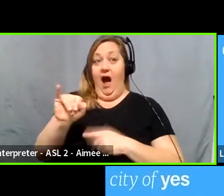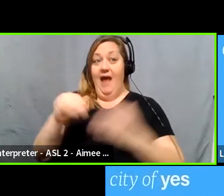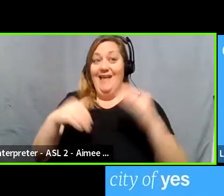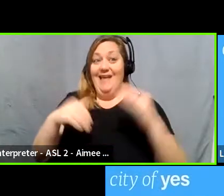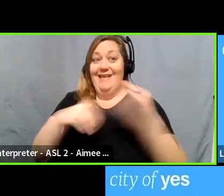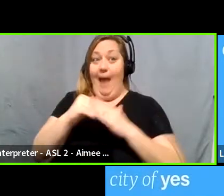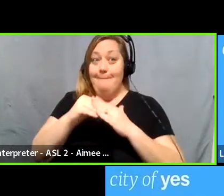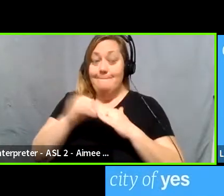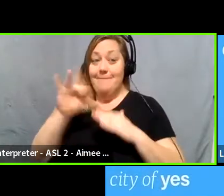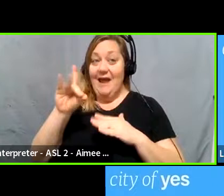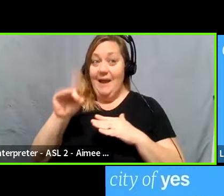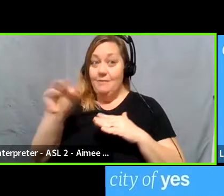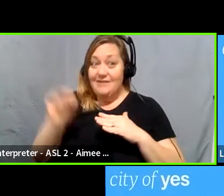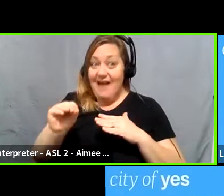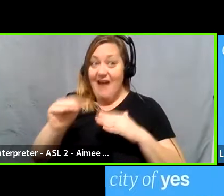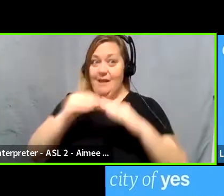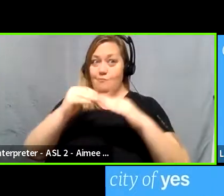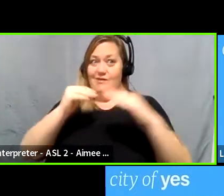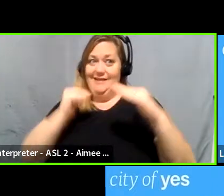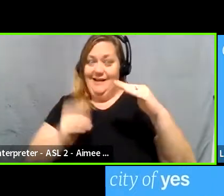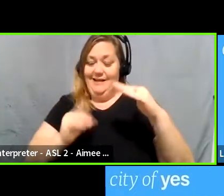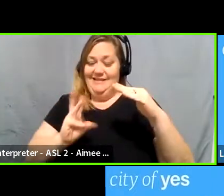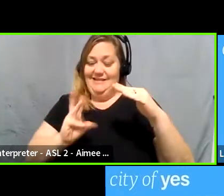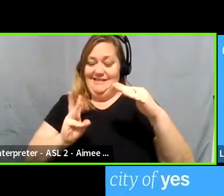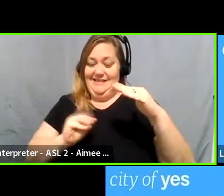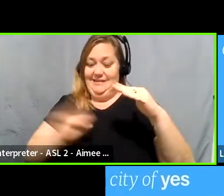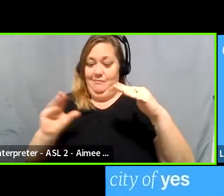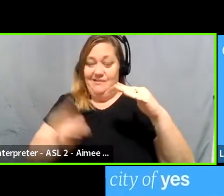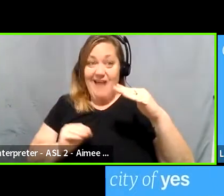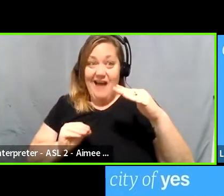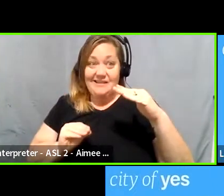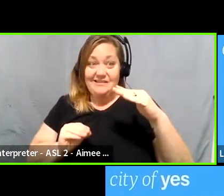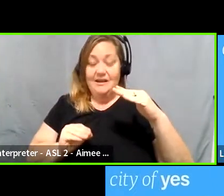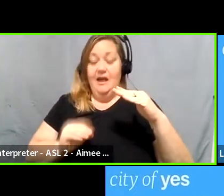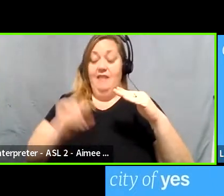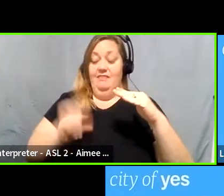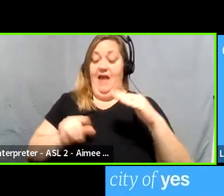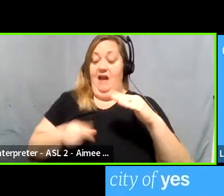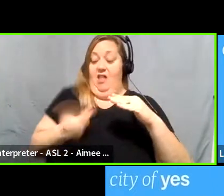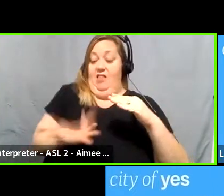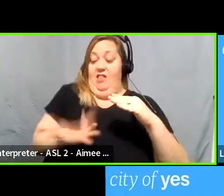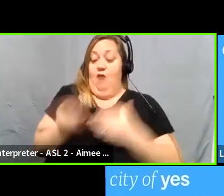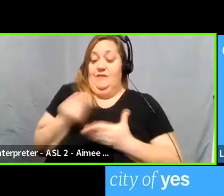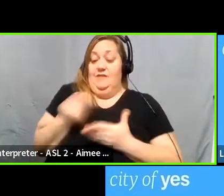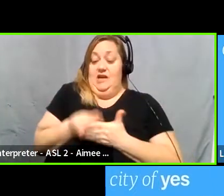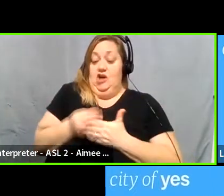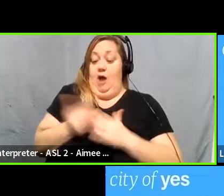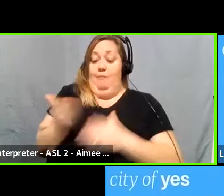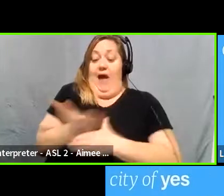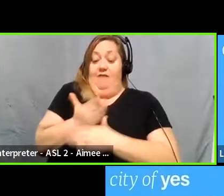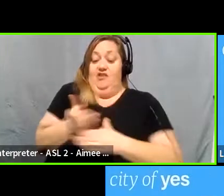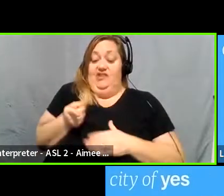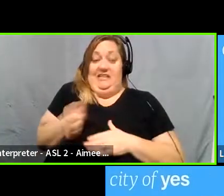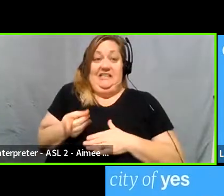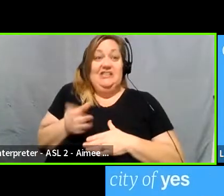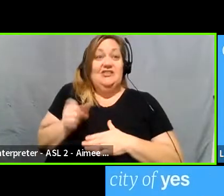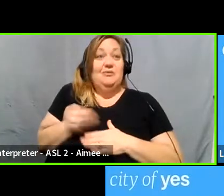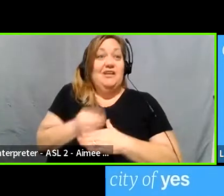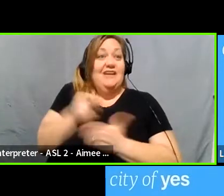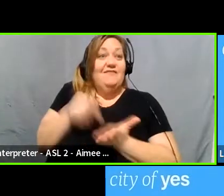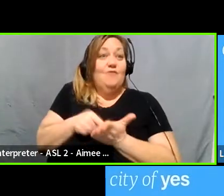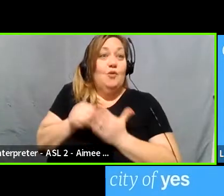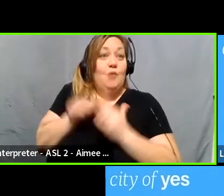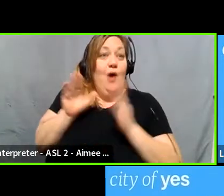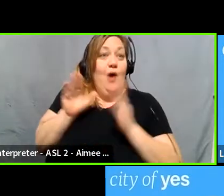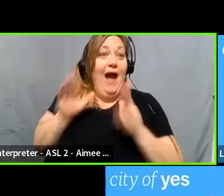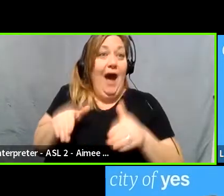and pushes that down to 60% and enables income averaging so that we can get units affordable housing